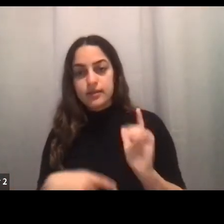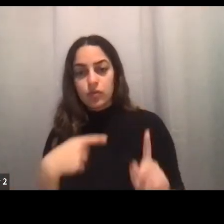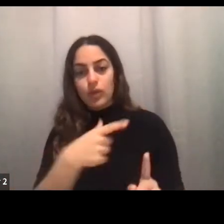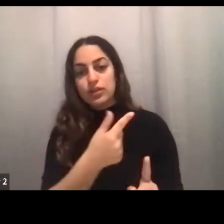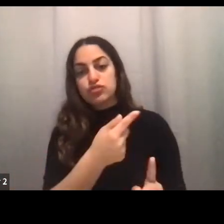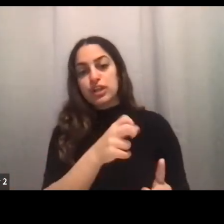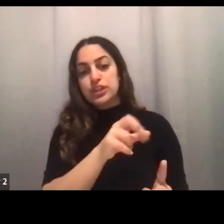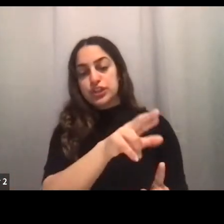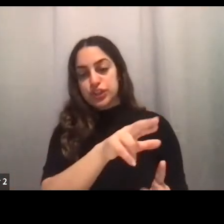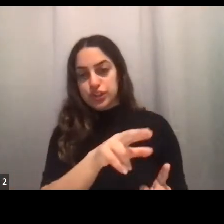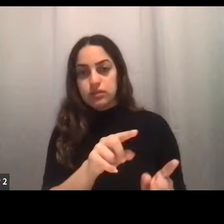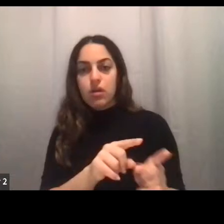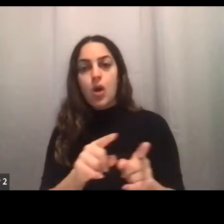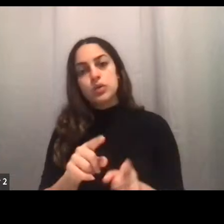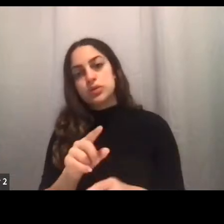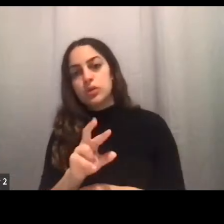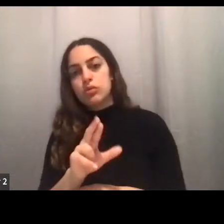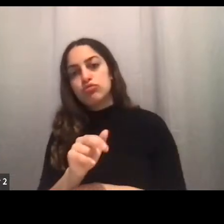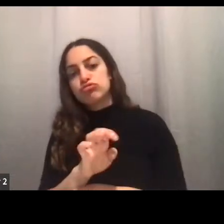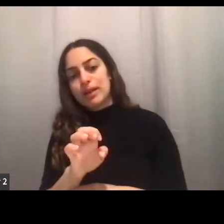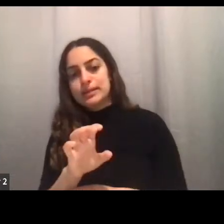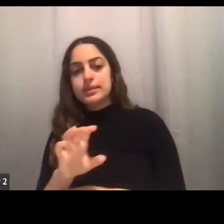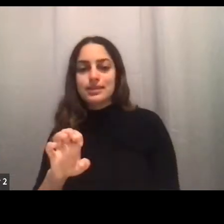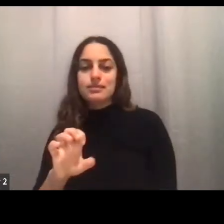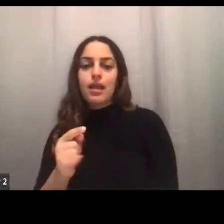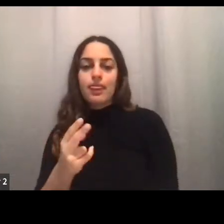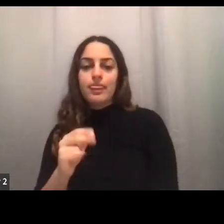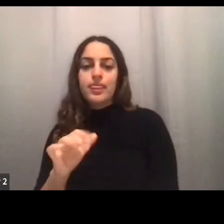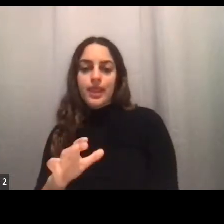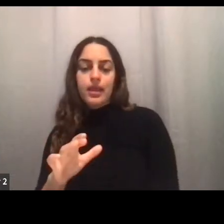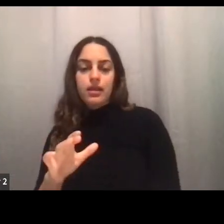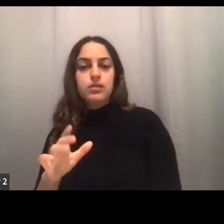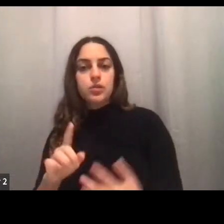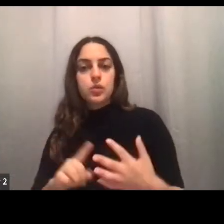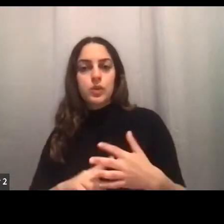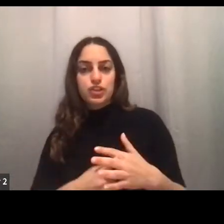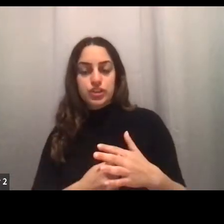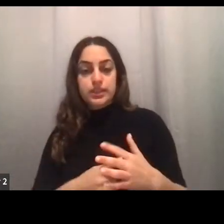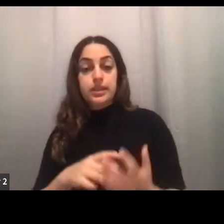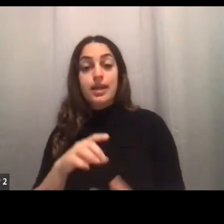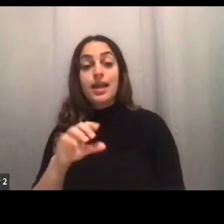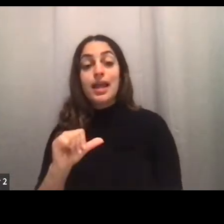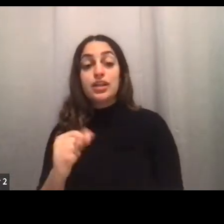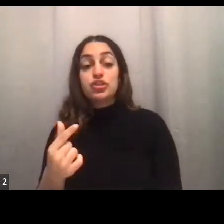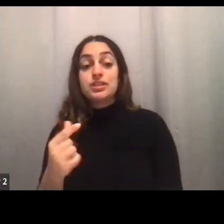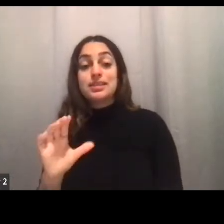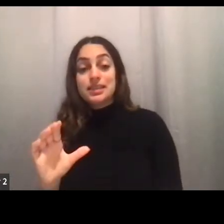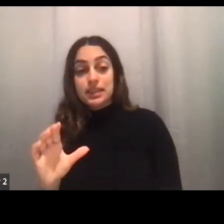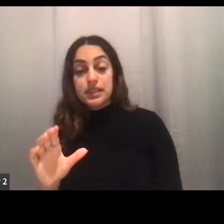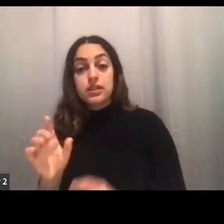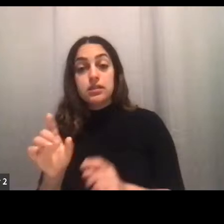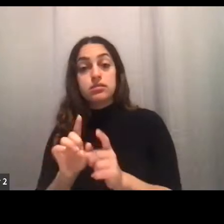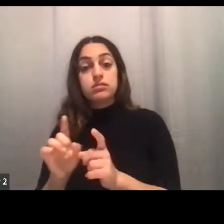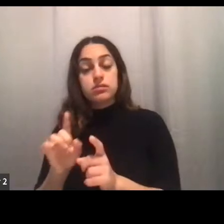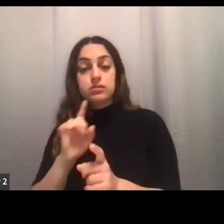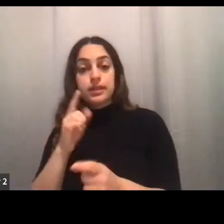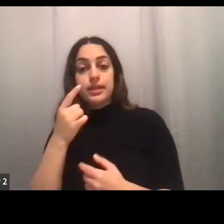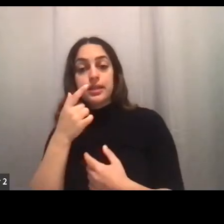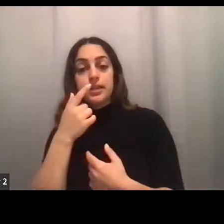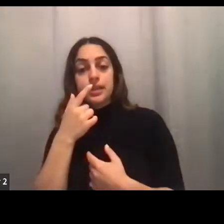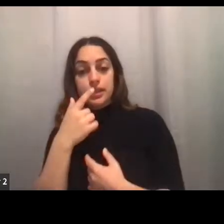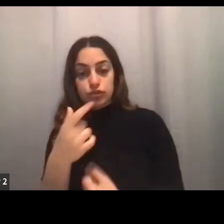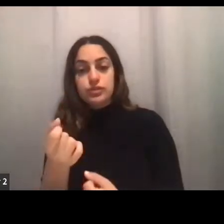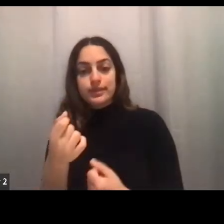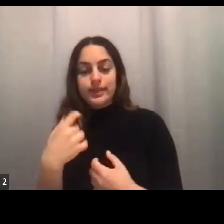also race and ethnic origin agc is also keenly interested in